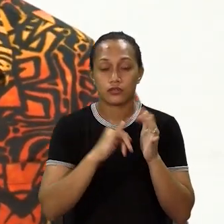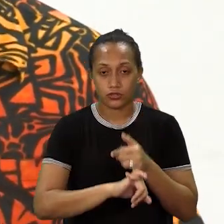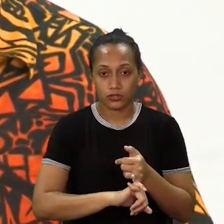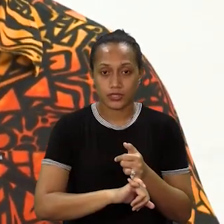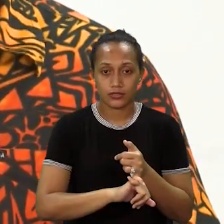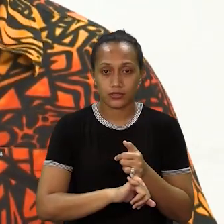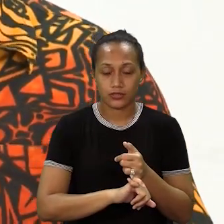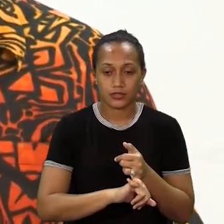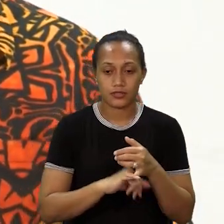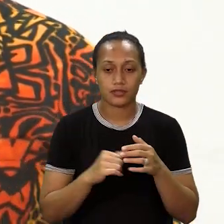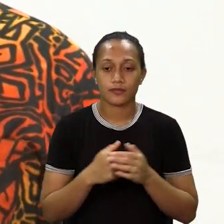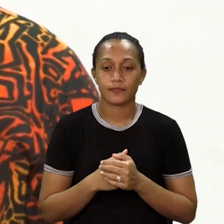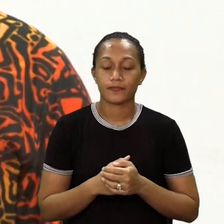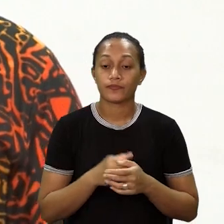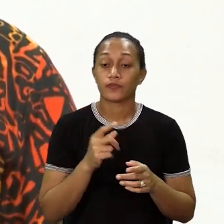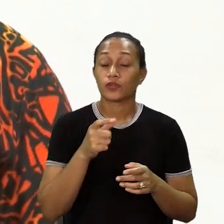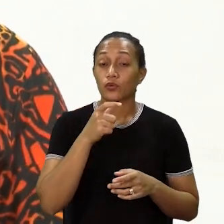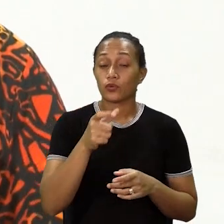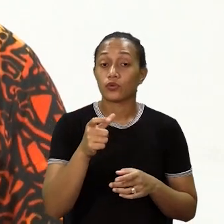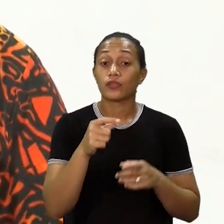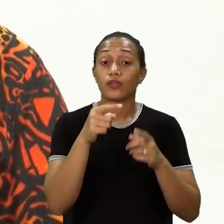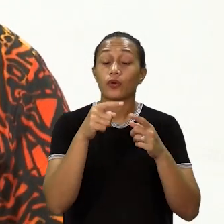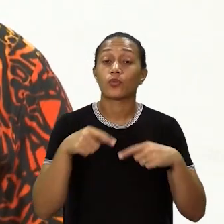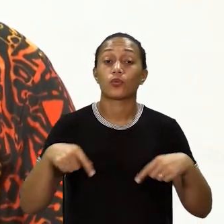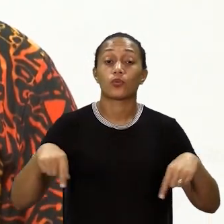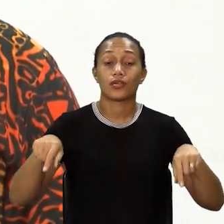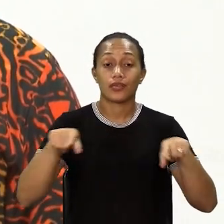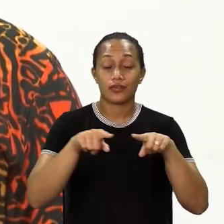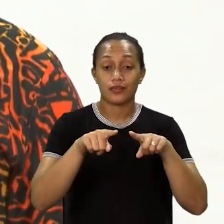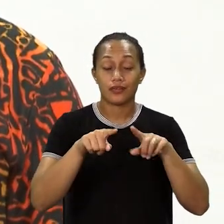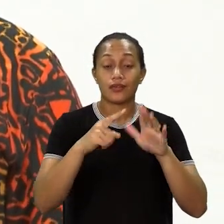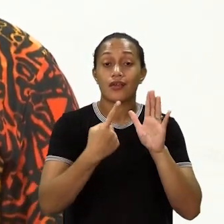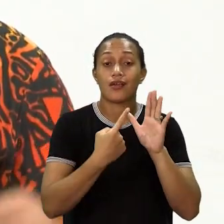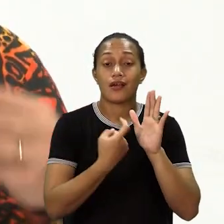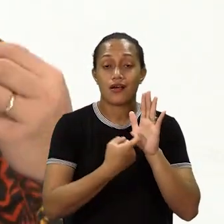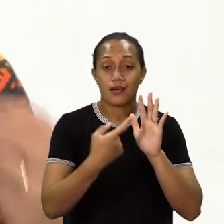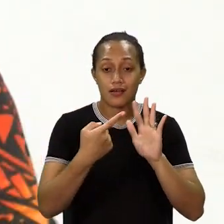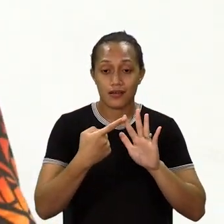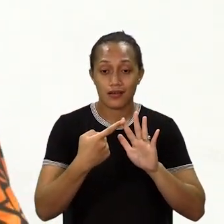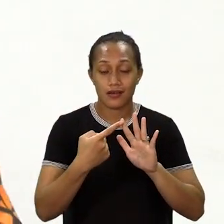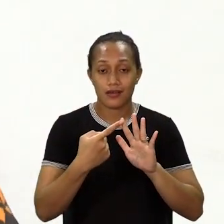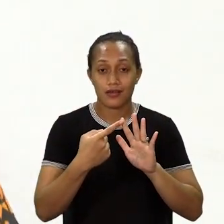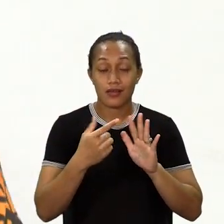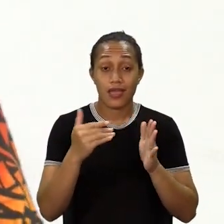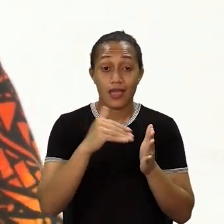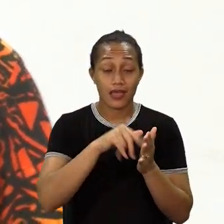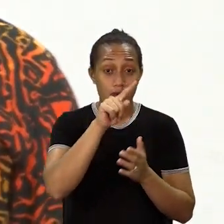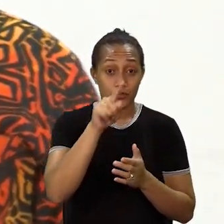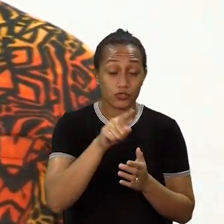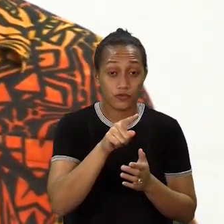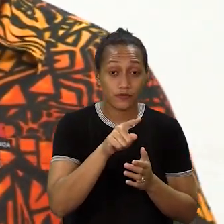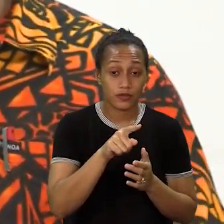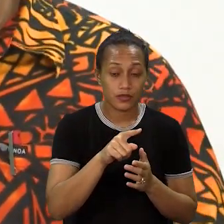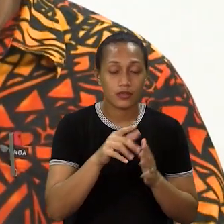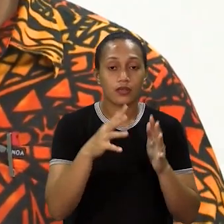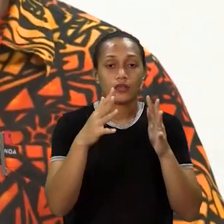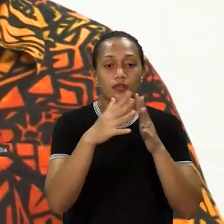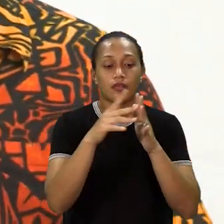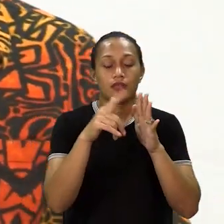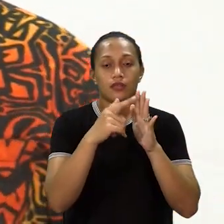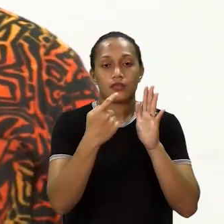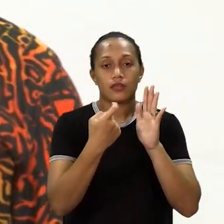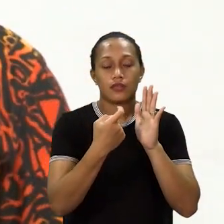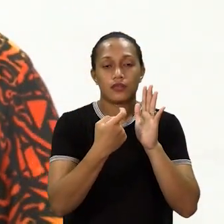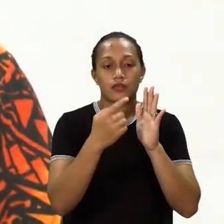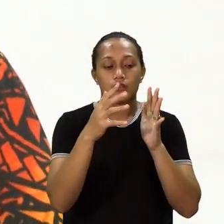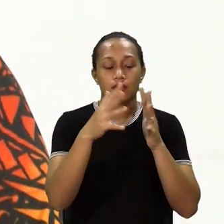W and I. Very good. Right? And the word we are, looking at the word we are, in contraction